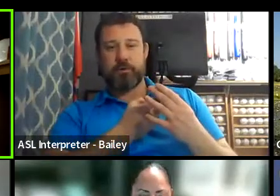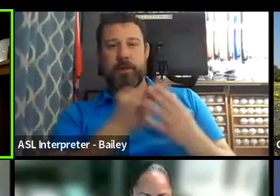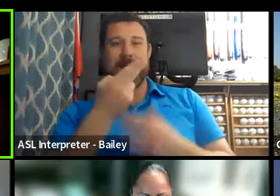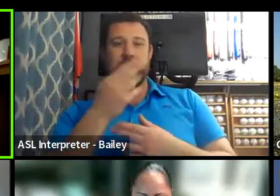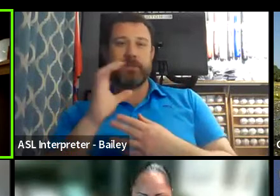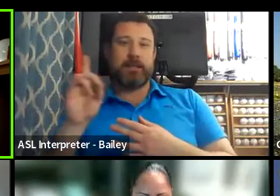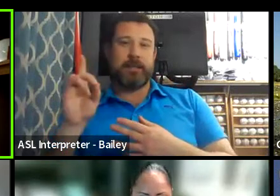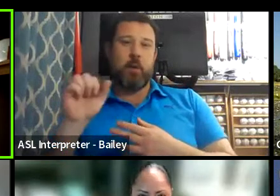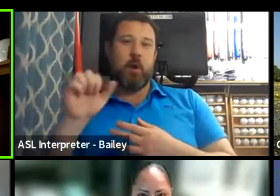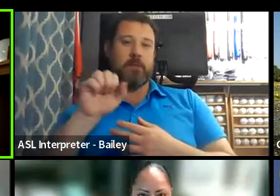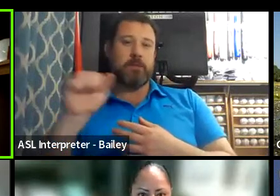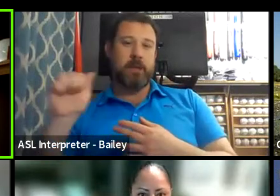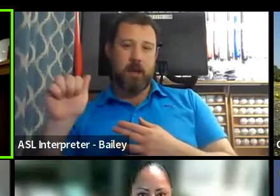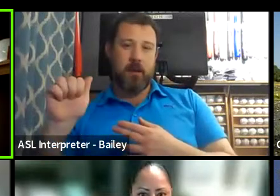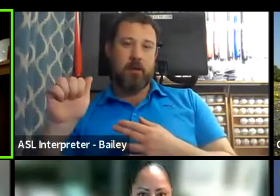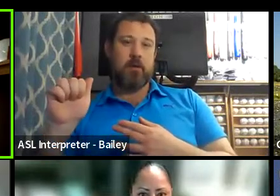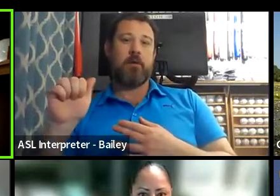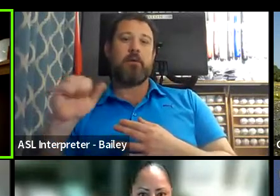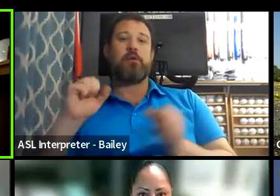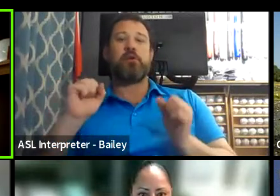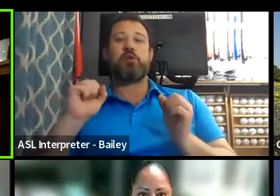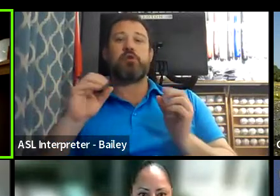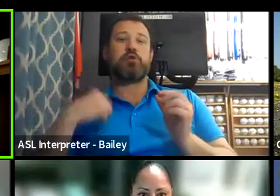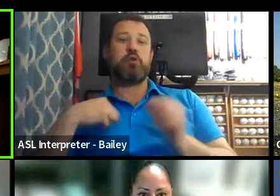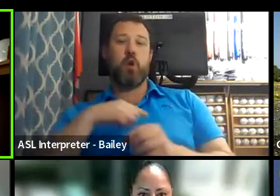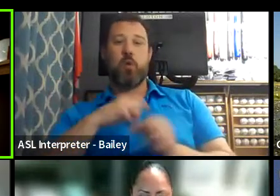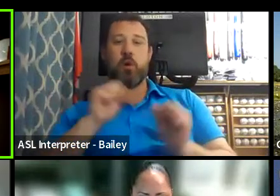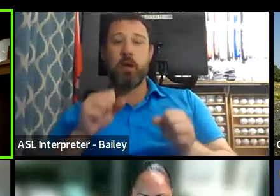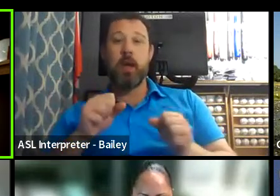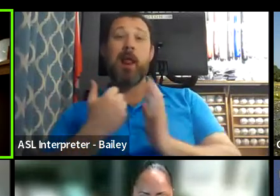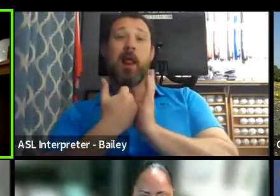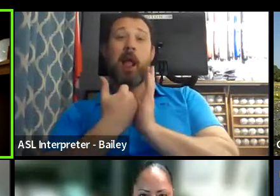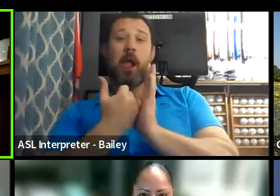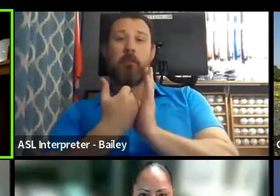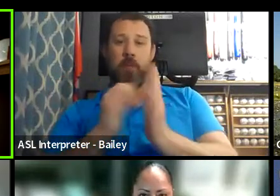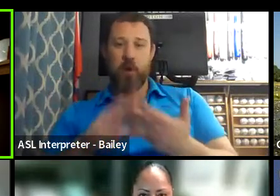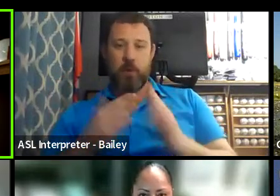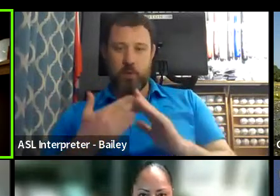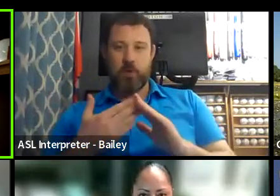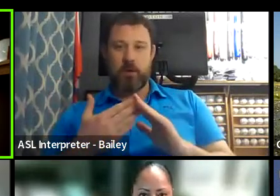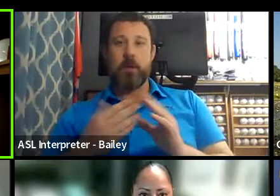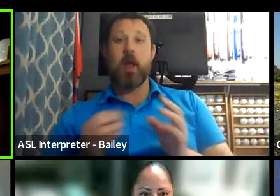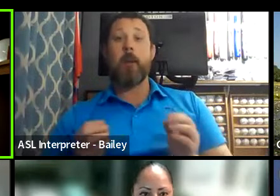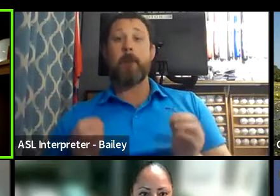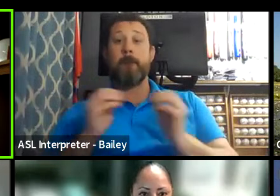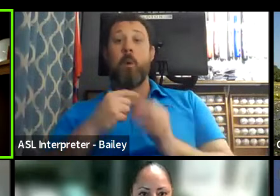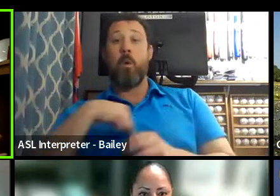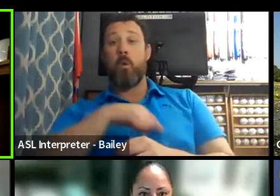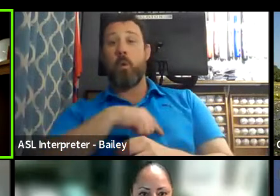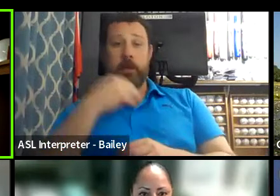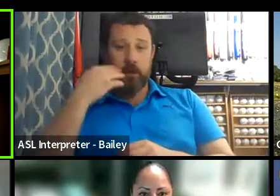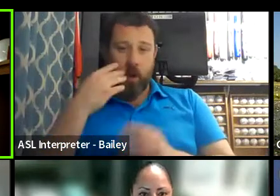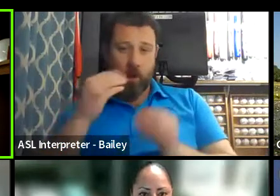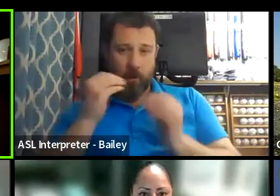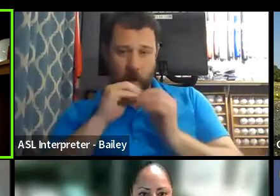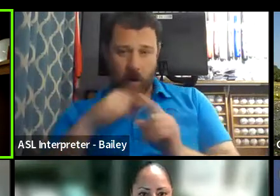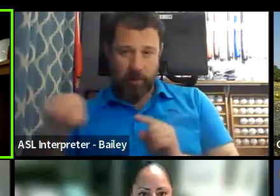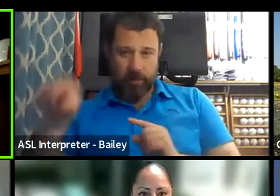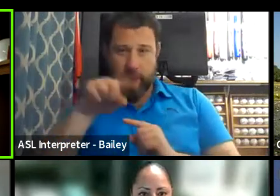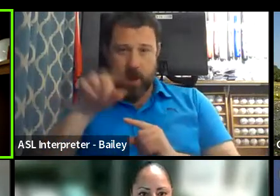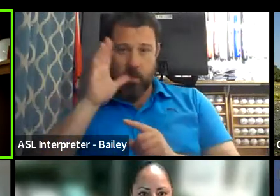with SSA so that we can really help our community. And the more we all know, the more they will